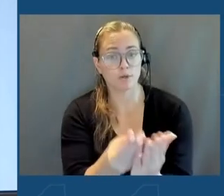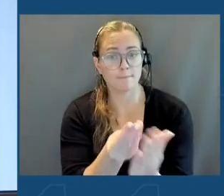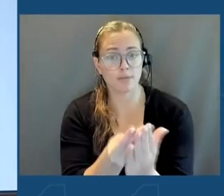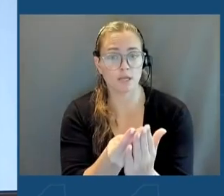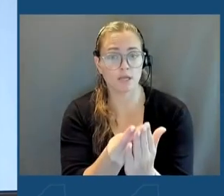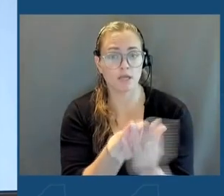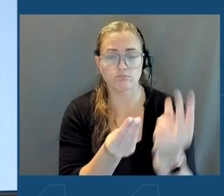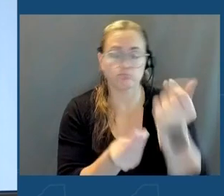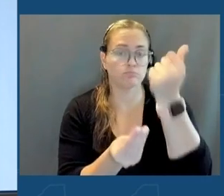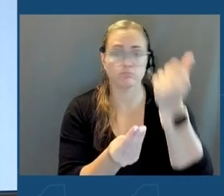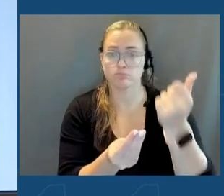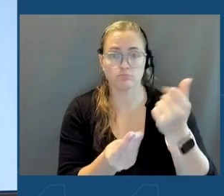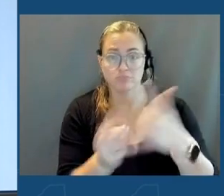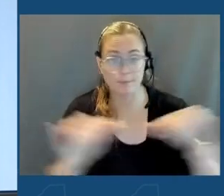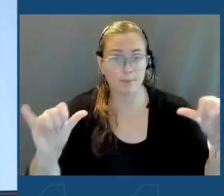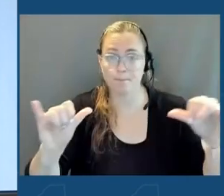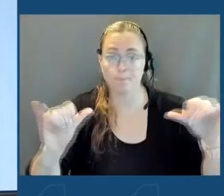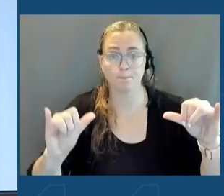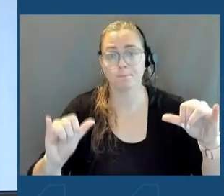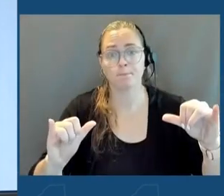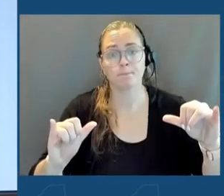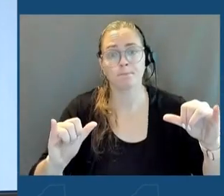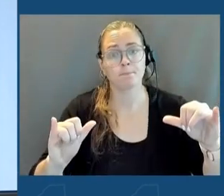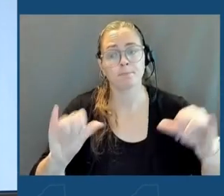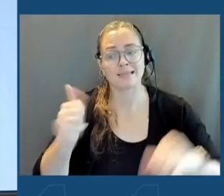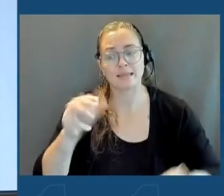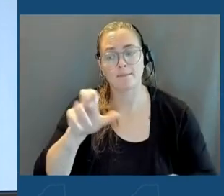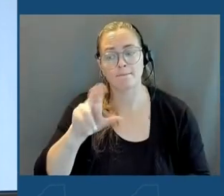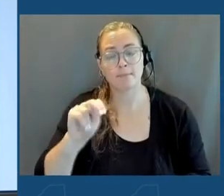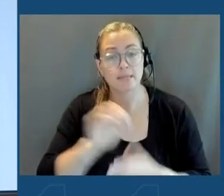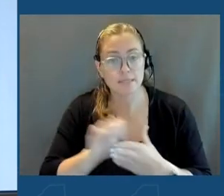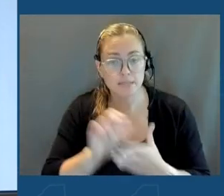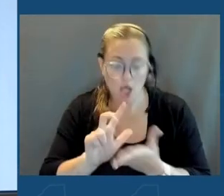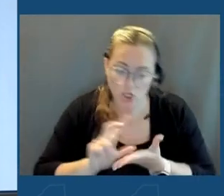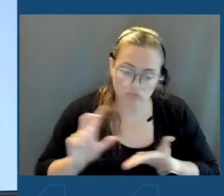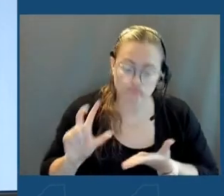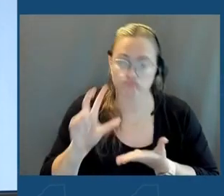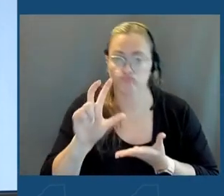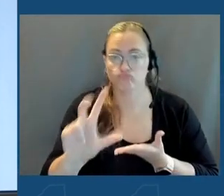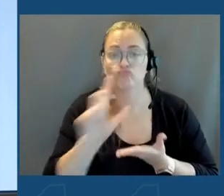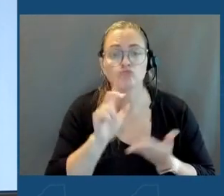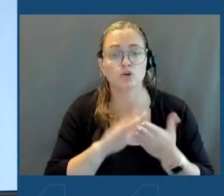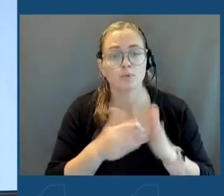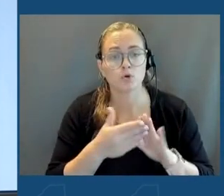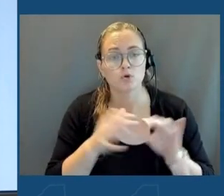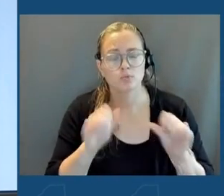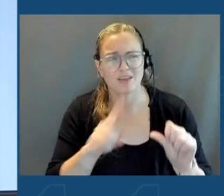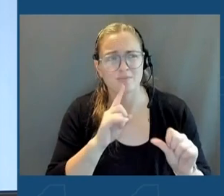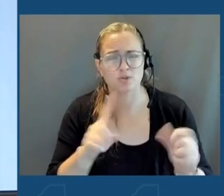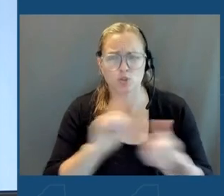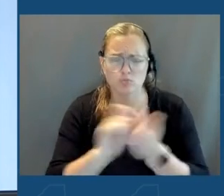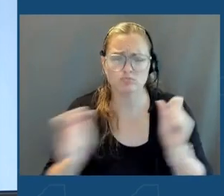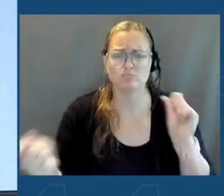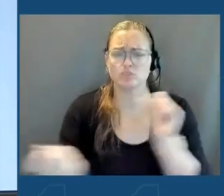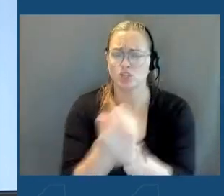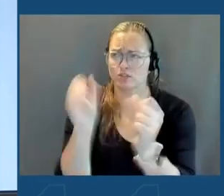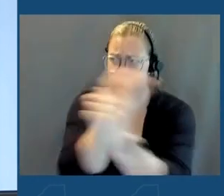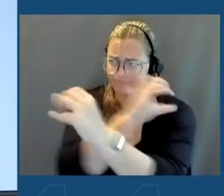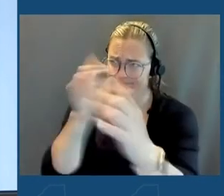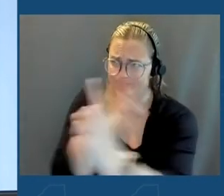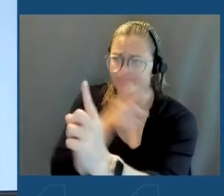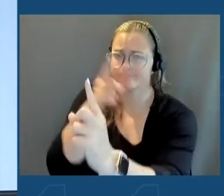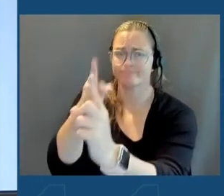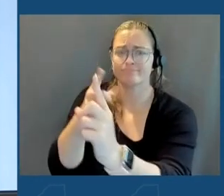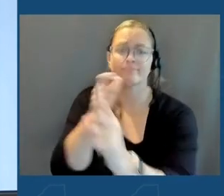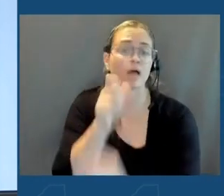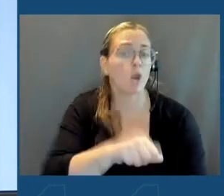once, a $10 million commitment for a community to be able to realize their vision, not what Albany sits there